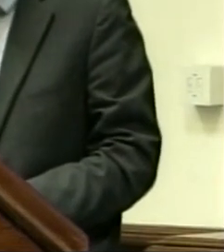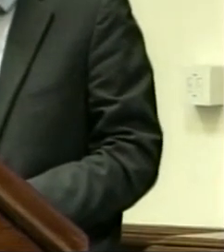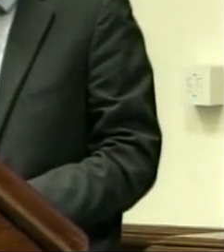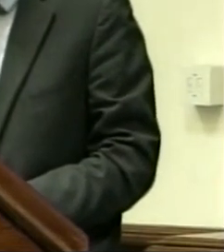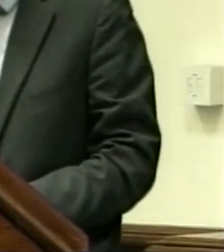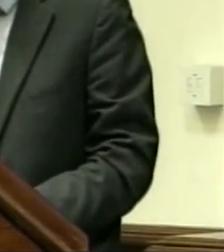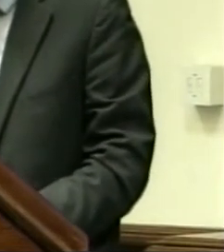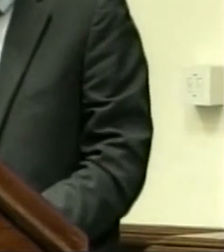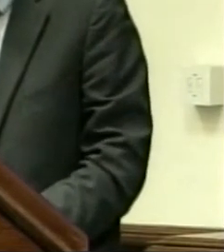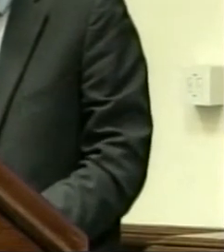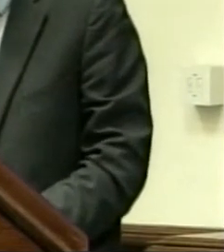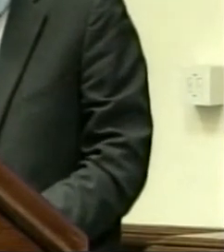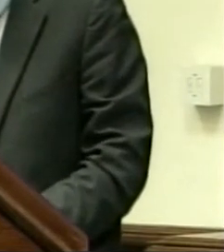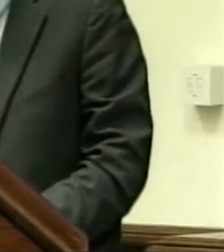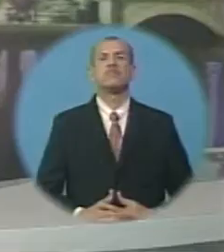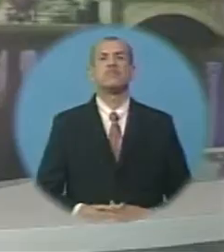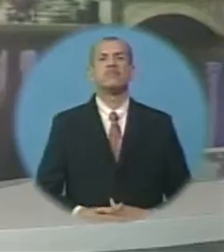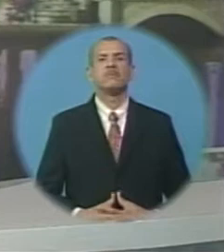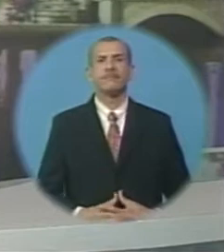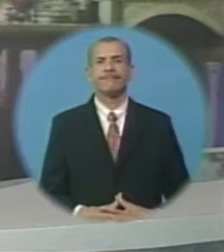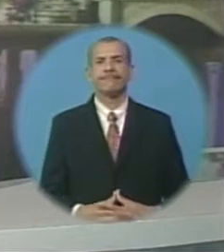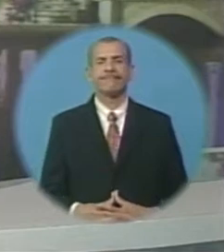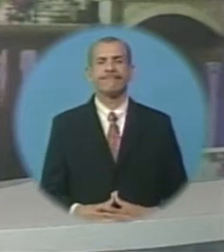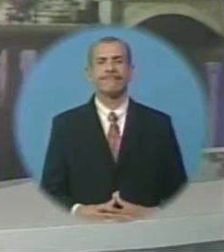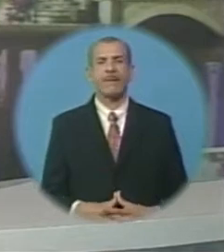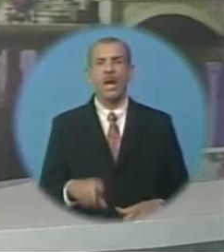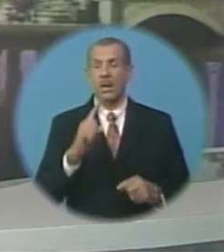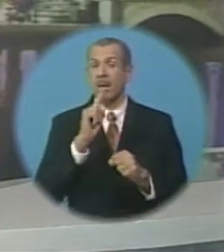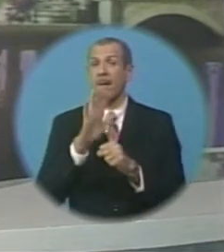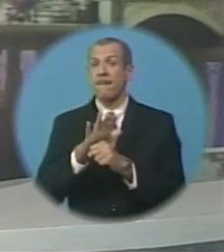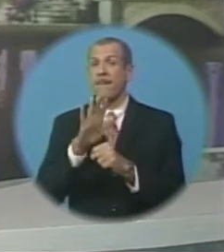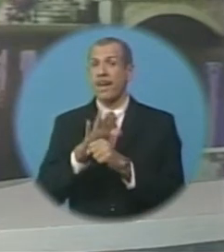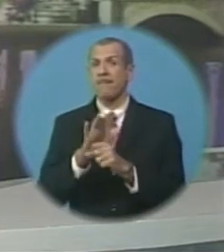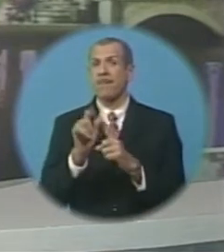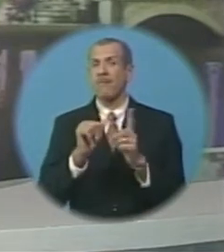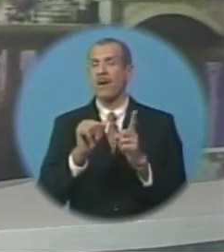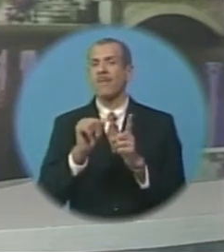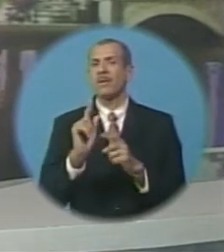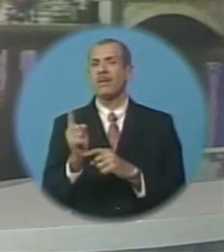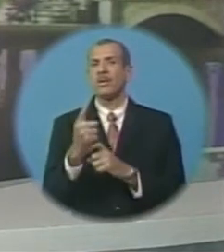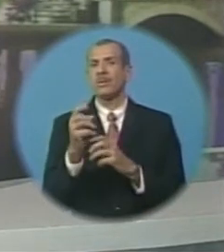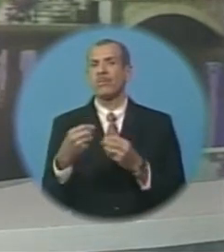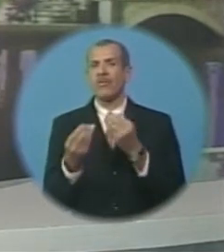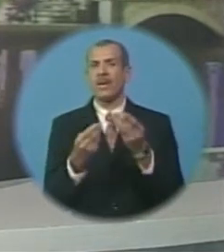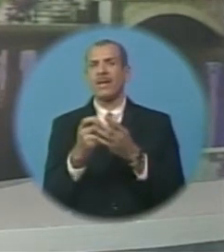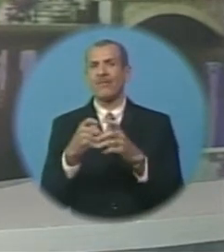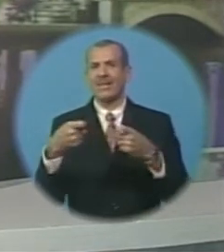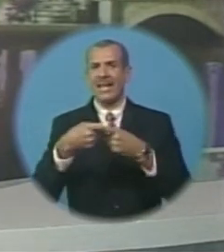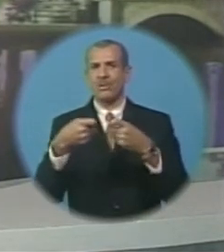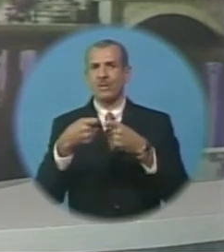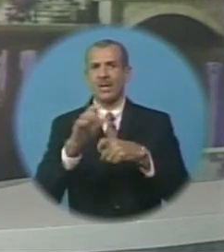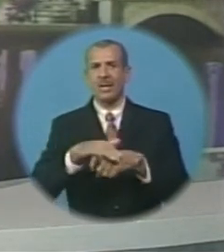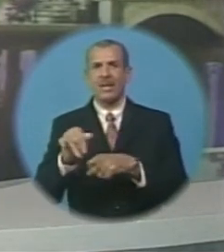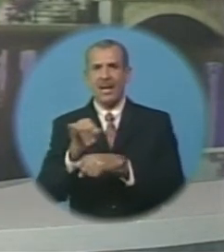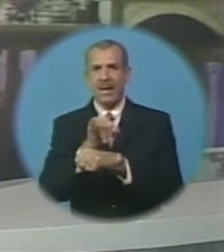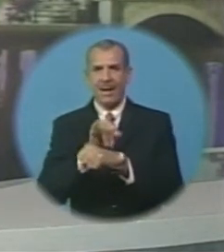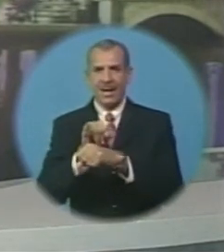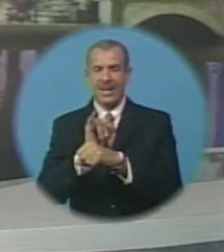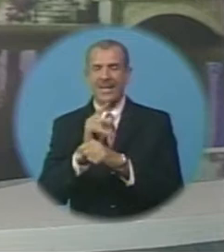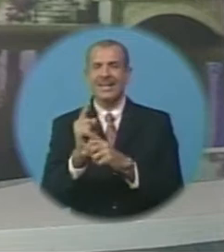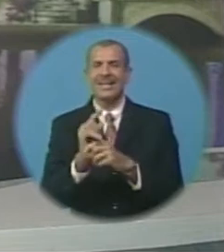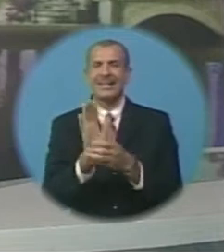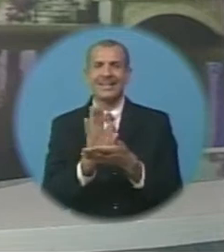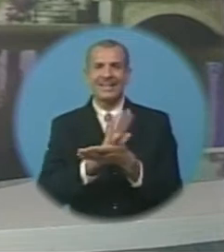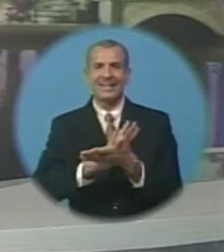experience more evident. A commitment from the sole provider of electricity on the island to provide clean